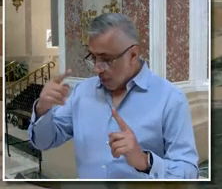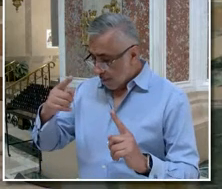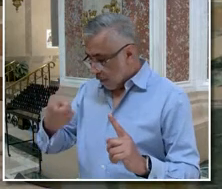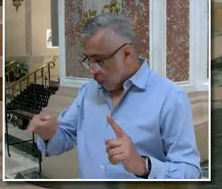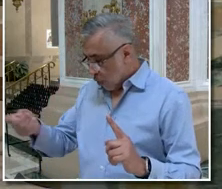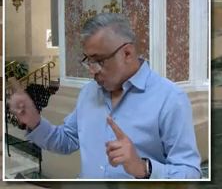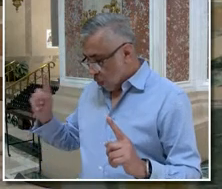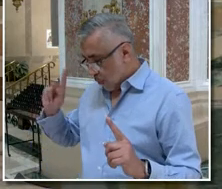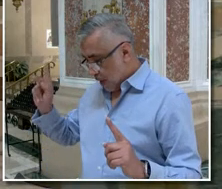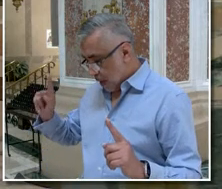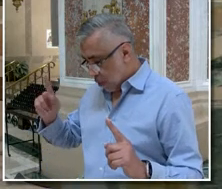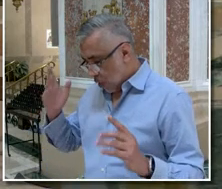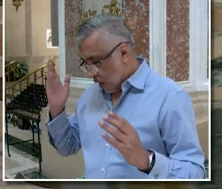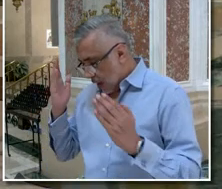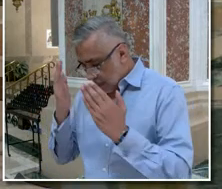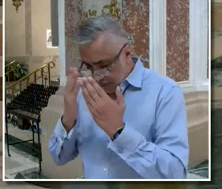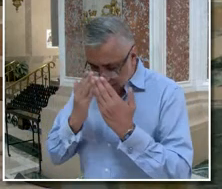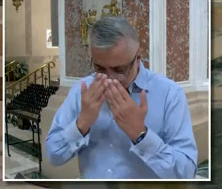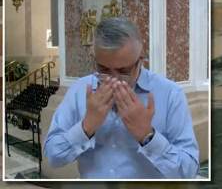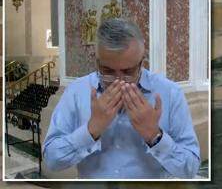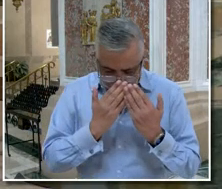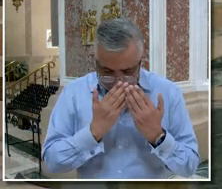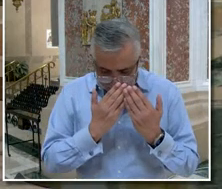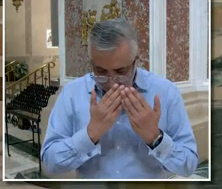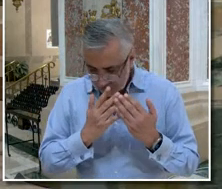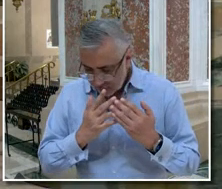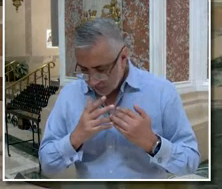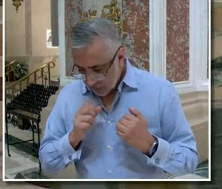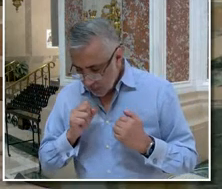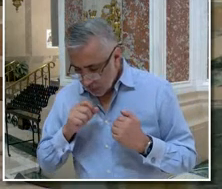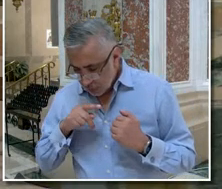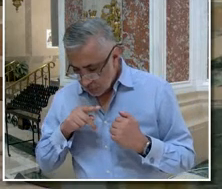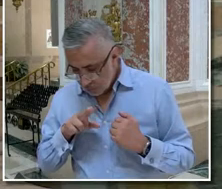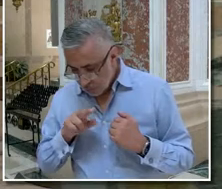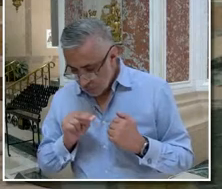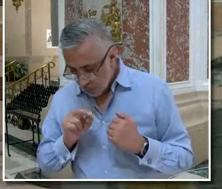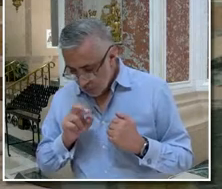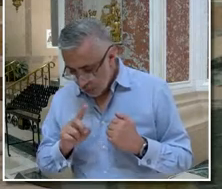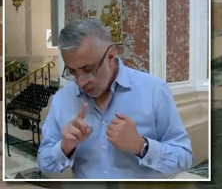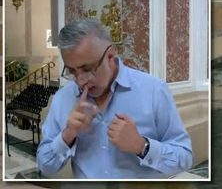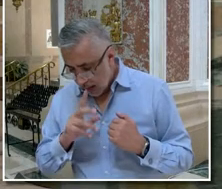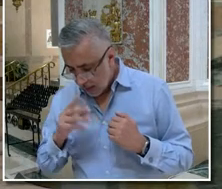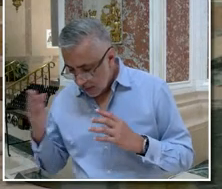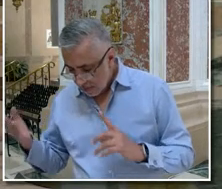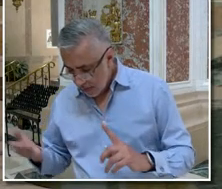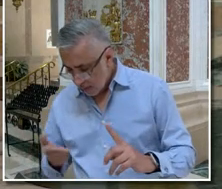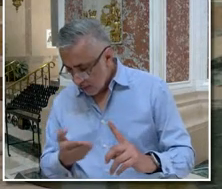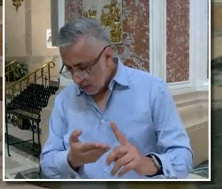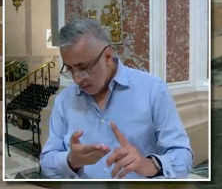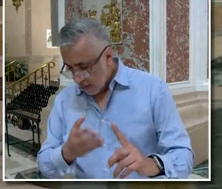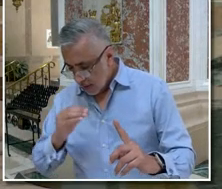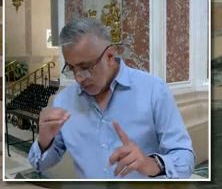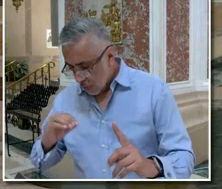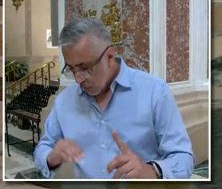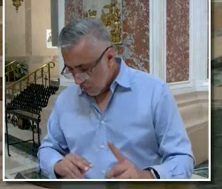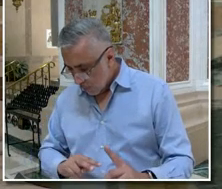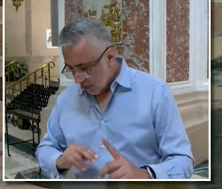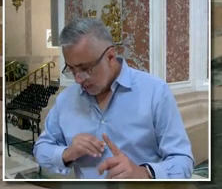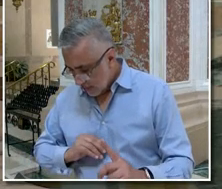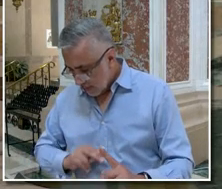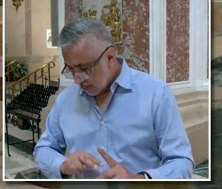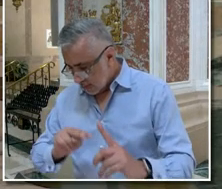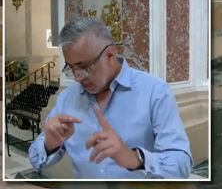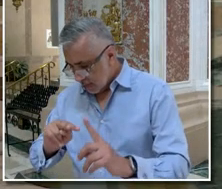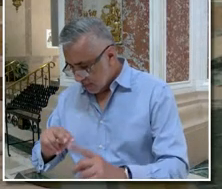people hide their faces, spurned, and we held him in no esteem.